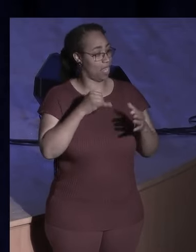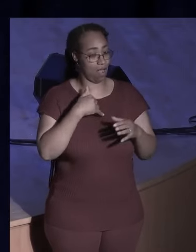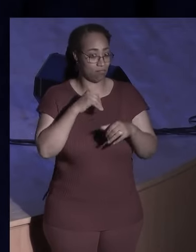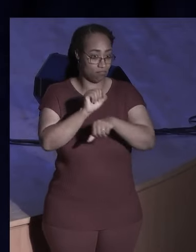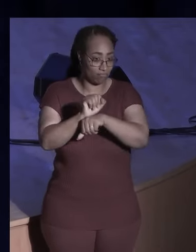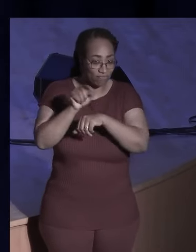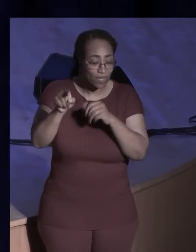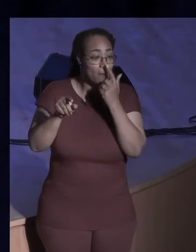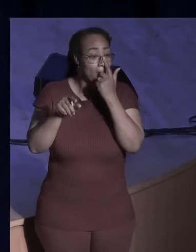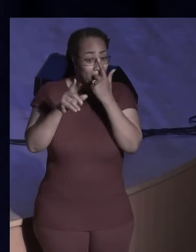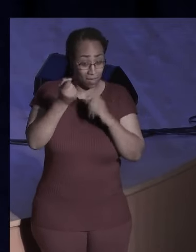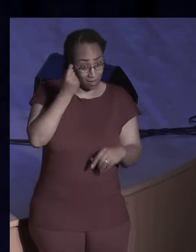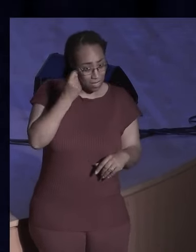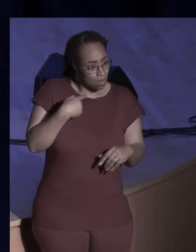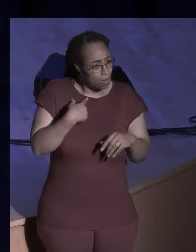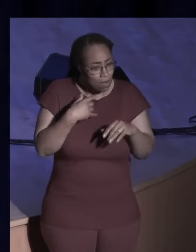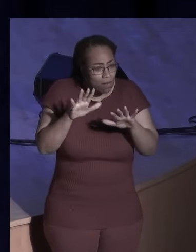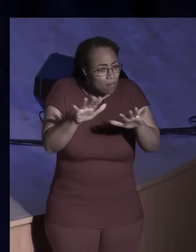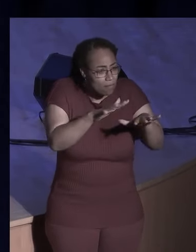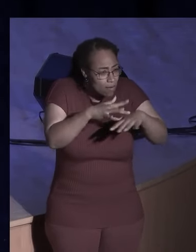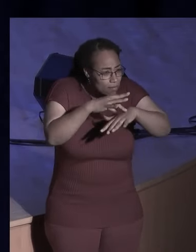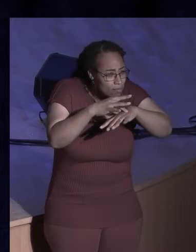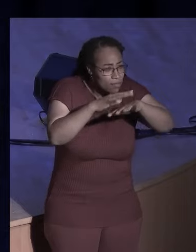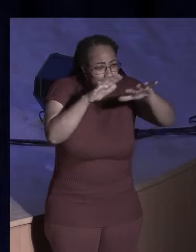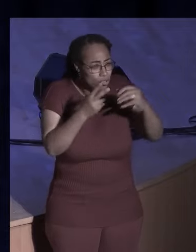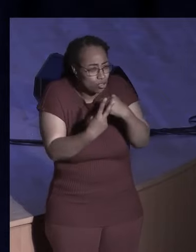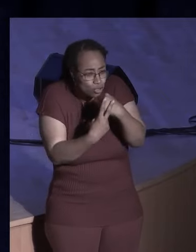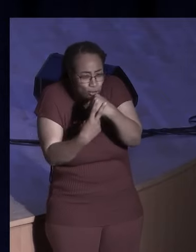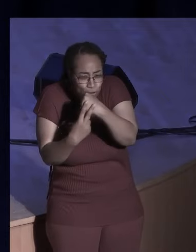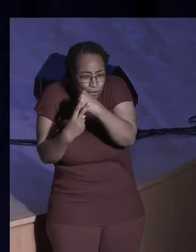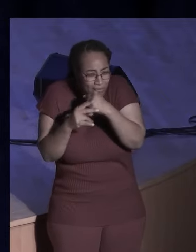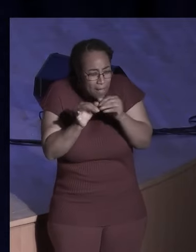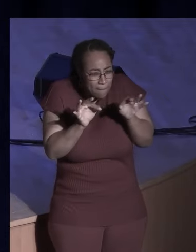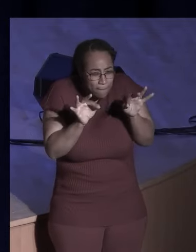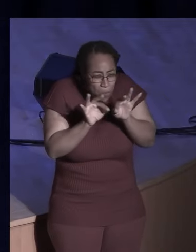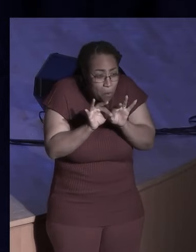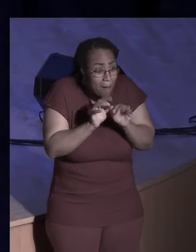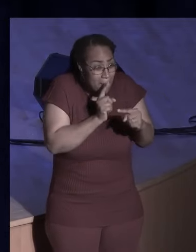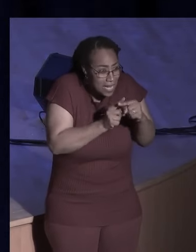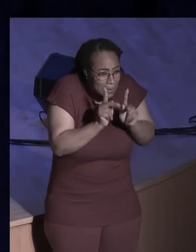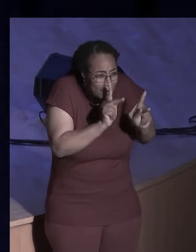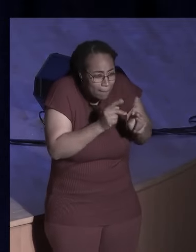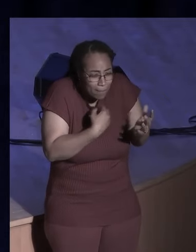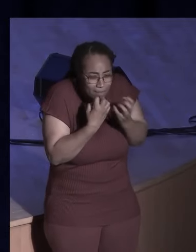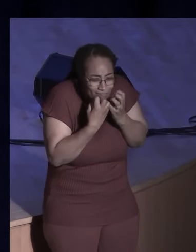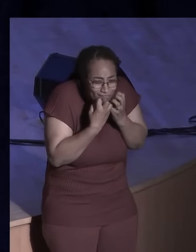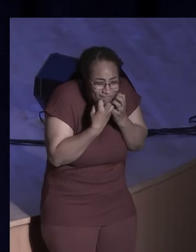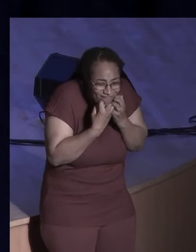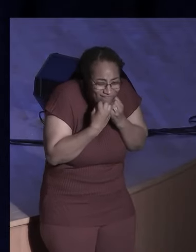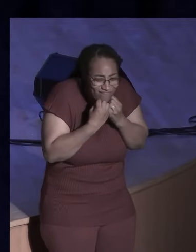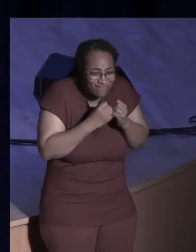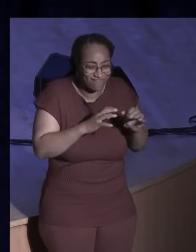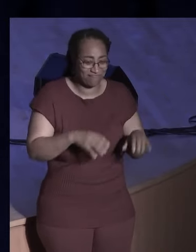important individuals and chapters in our history. That includes places like the Emmett Till and Mamie Till Mobley National